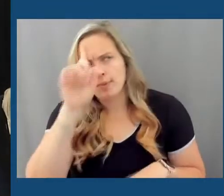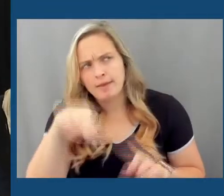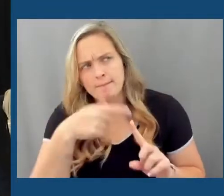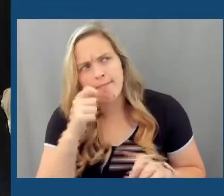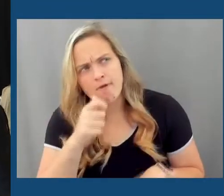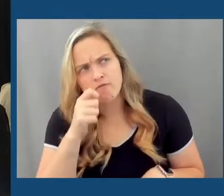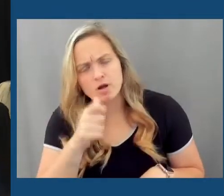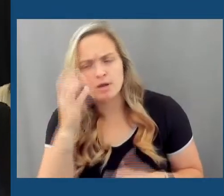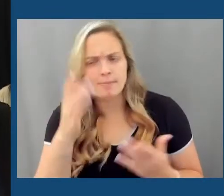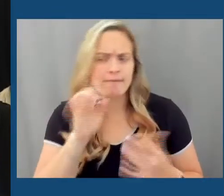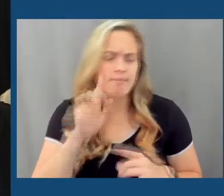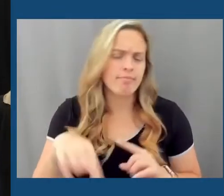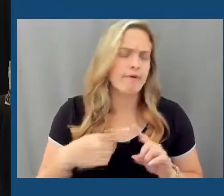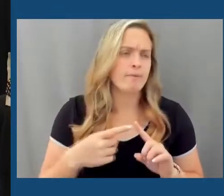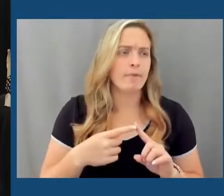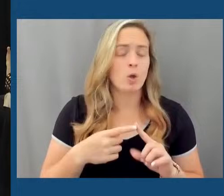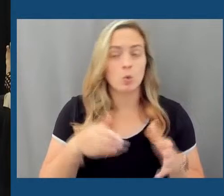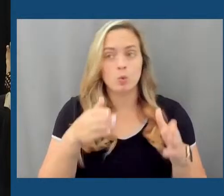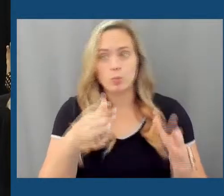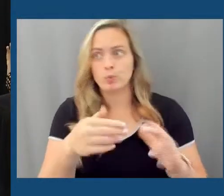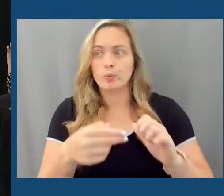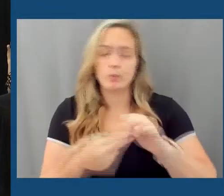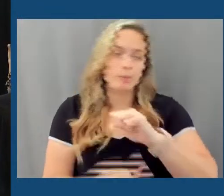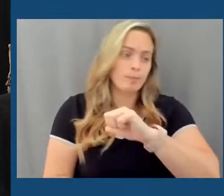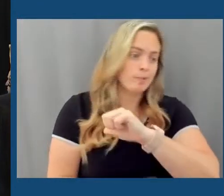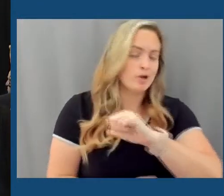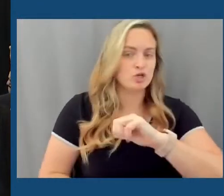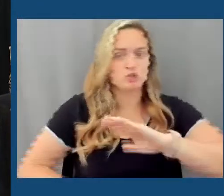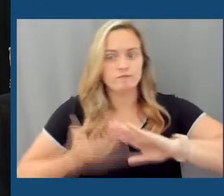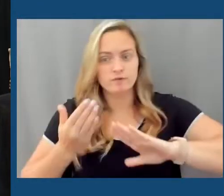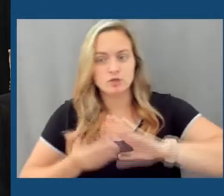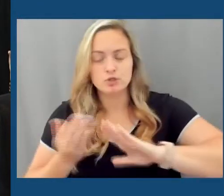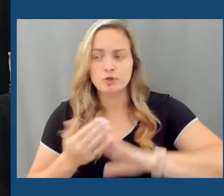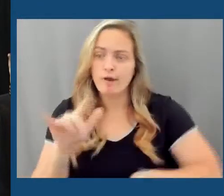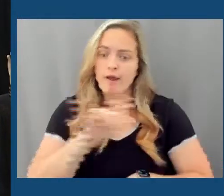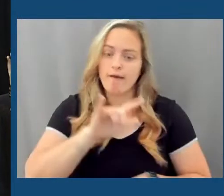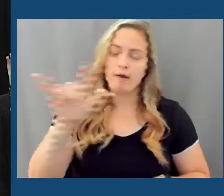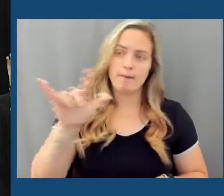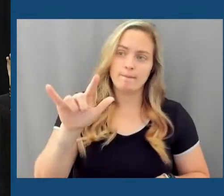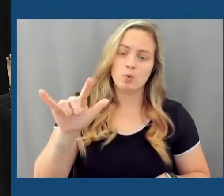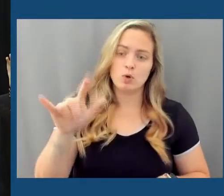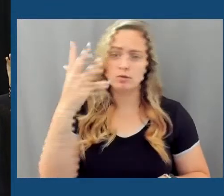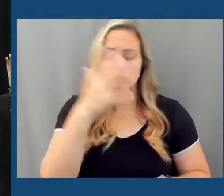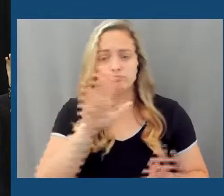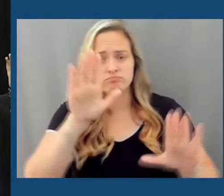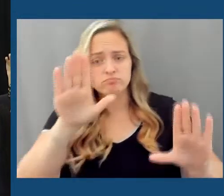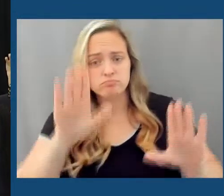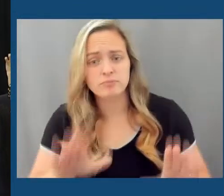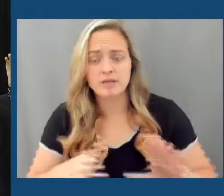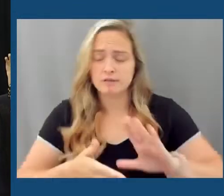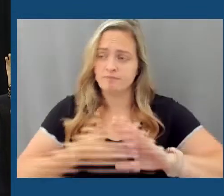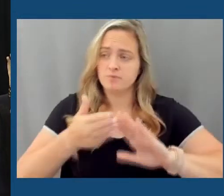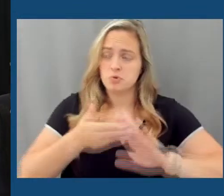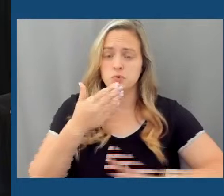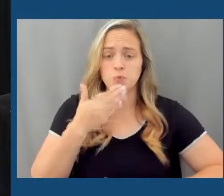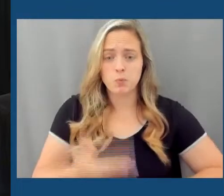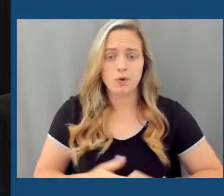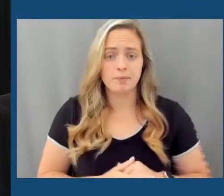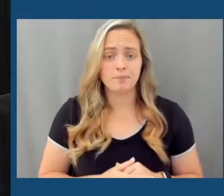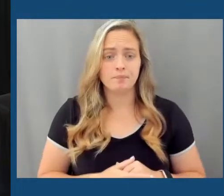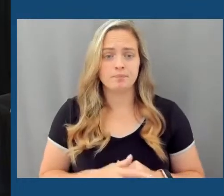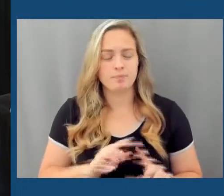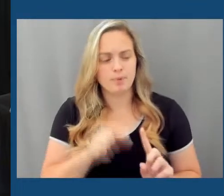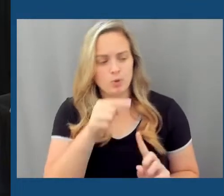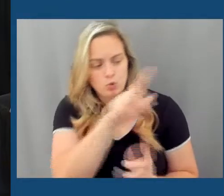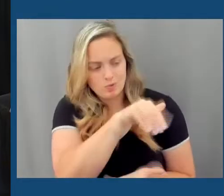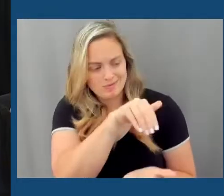think about that the roads and the bridges are functioning, that our airports are looking spectacular and functioning well, but you are at the